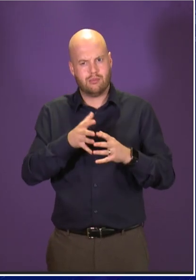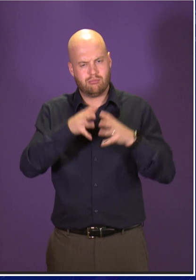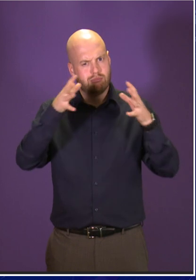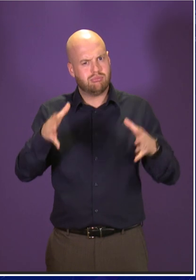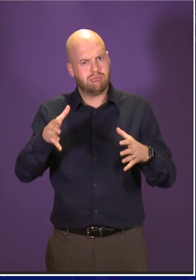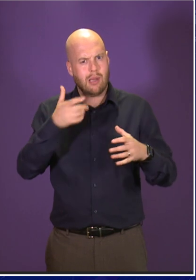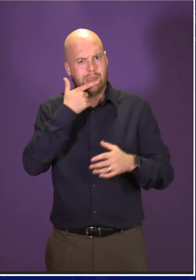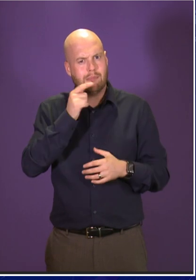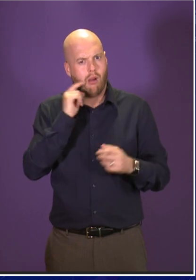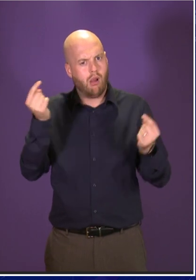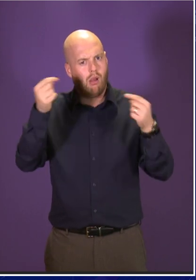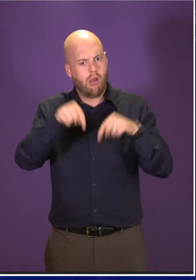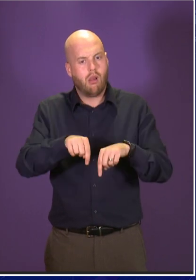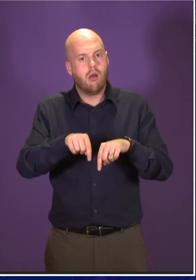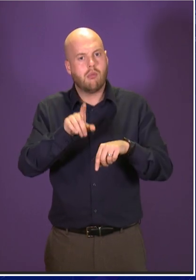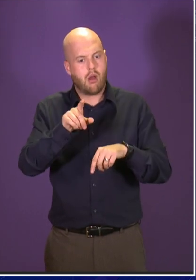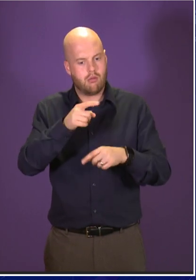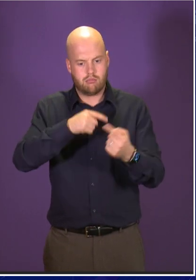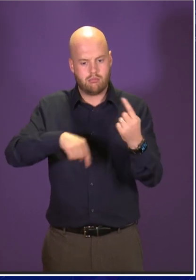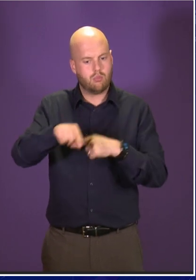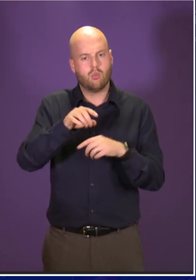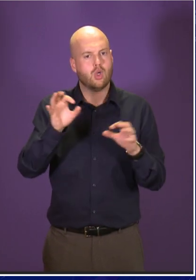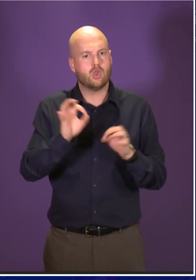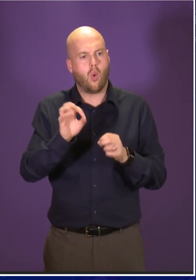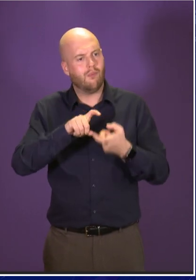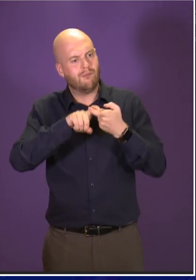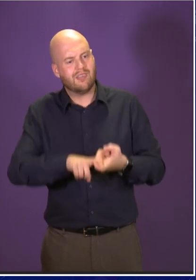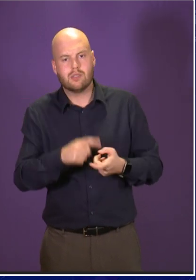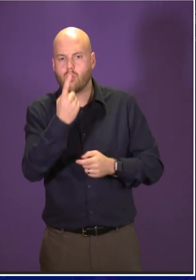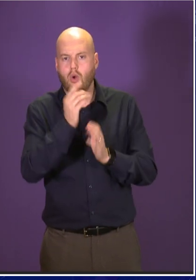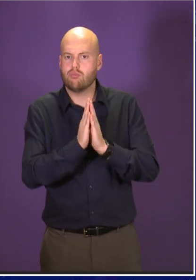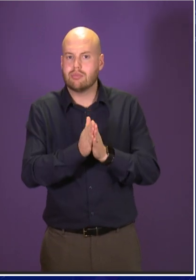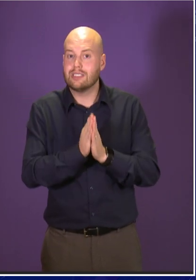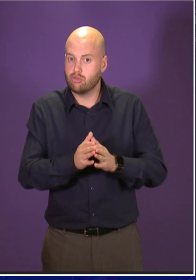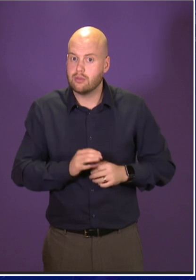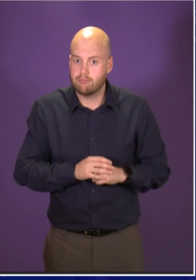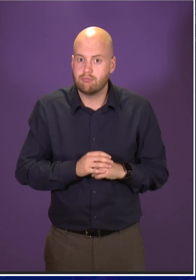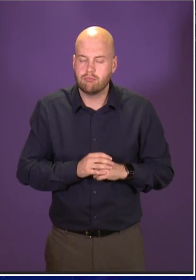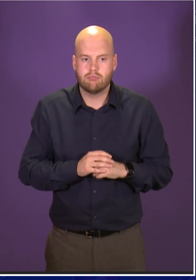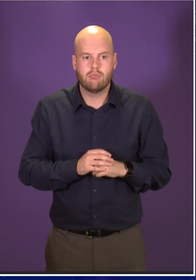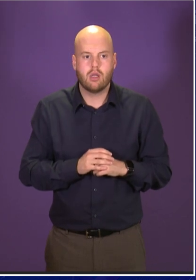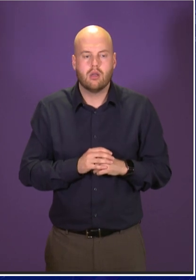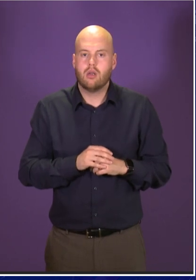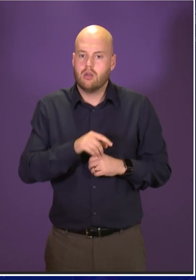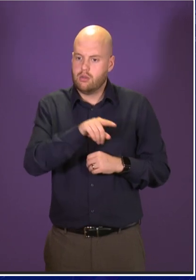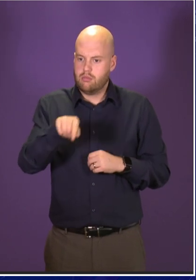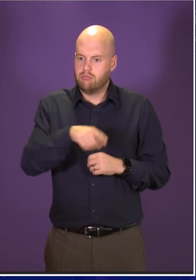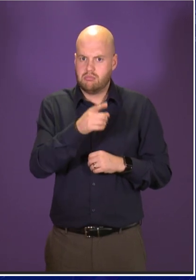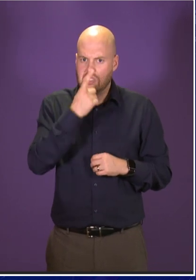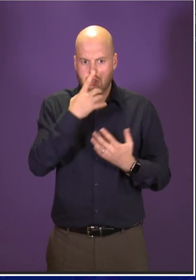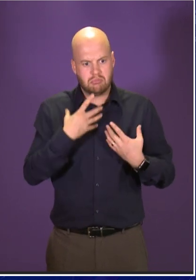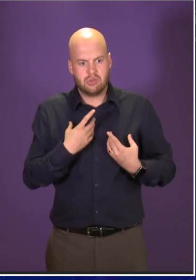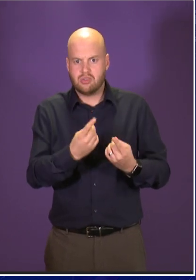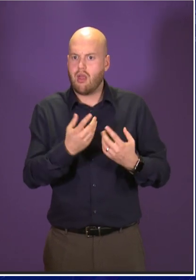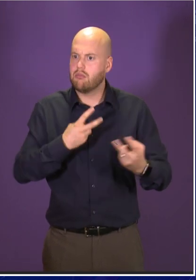was that between them there was no obligatory religion. And since anyone could have the religions that they wanted, from